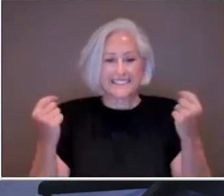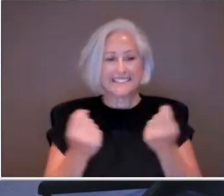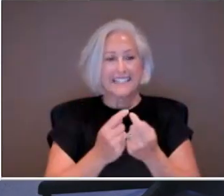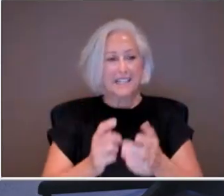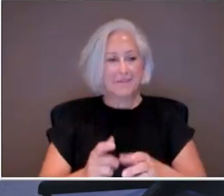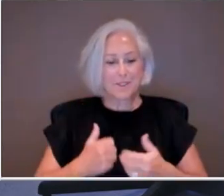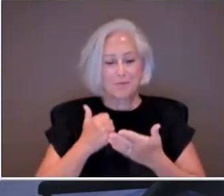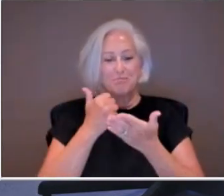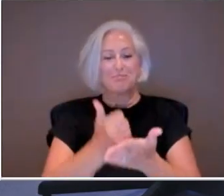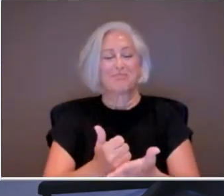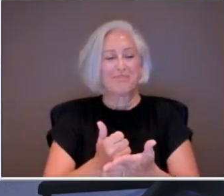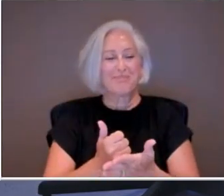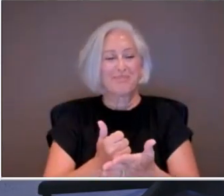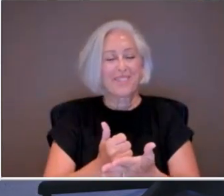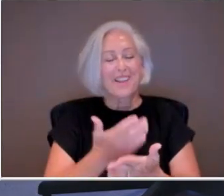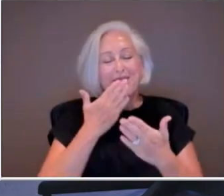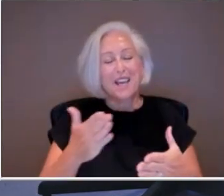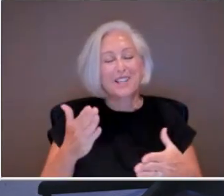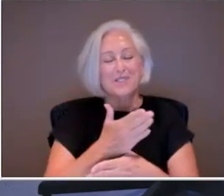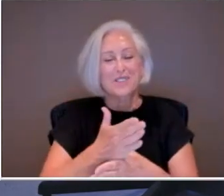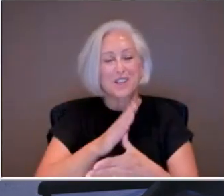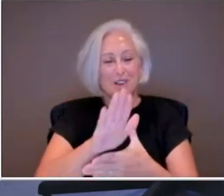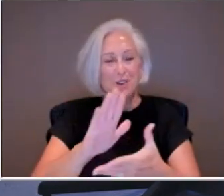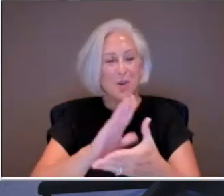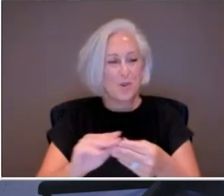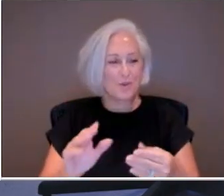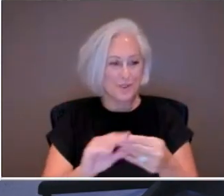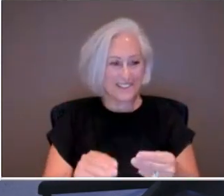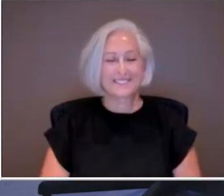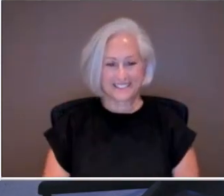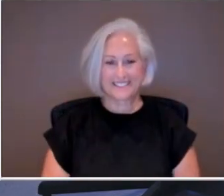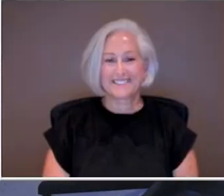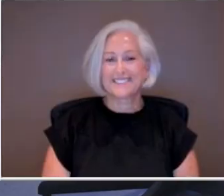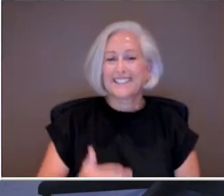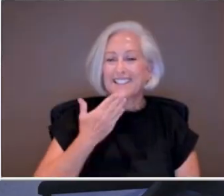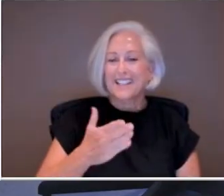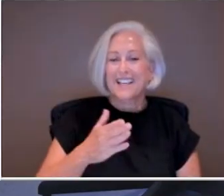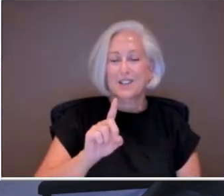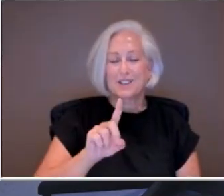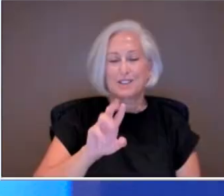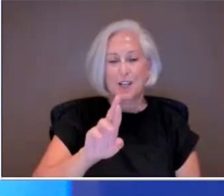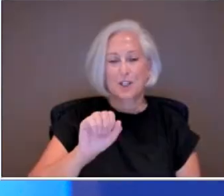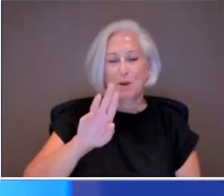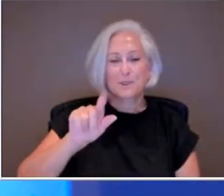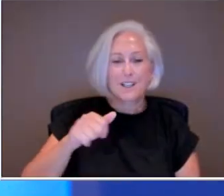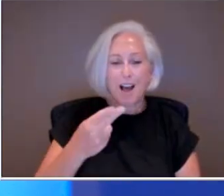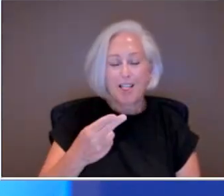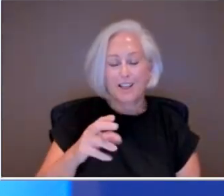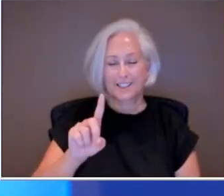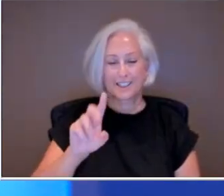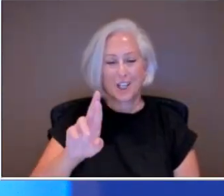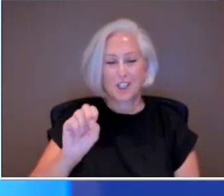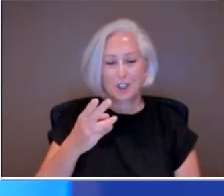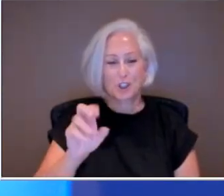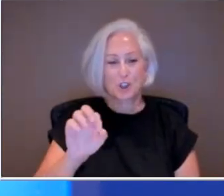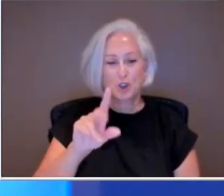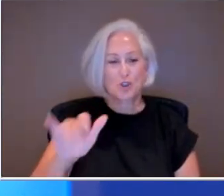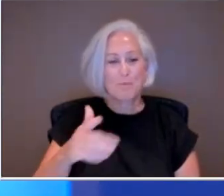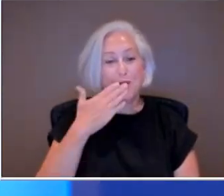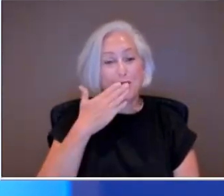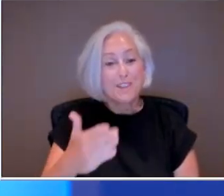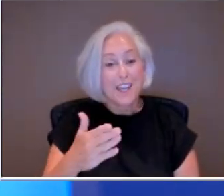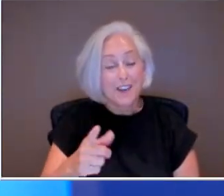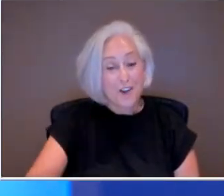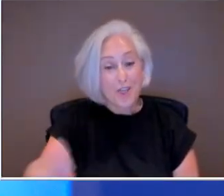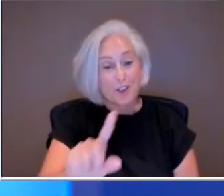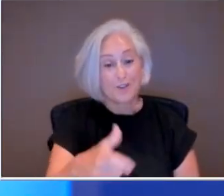share your journey with us. My pleasure. Thank you. And thank you to Dr. Abdallah and Thank Dr. you. Schreppel. Thanks for taking the time as well. And our guests, we appreciate you for